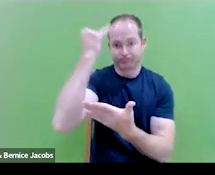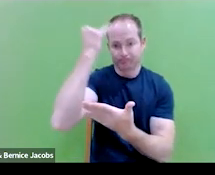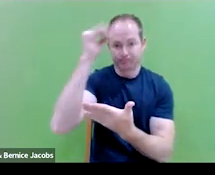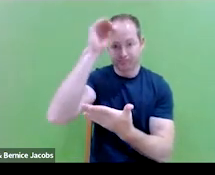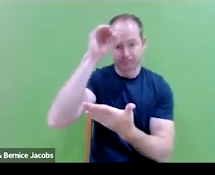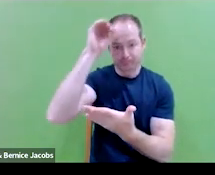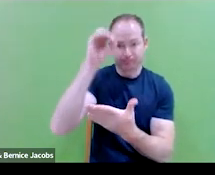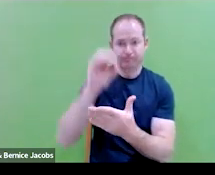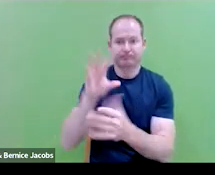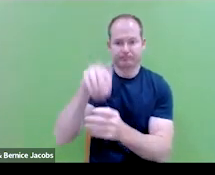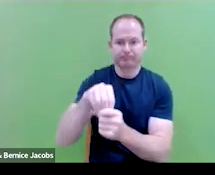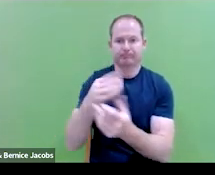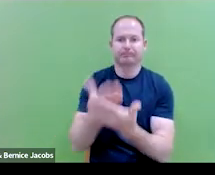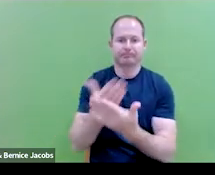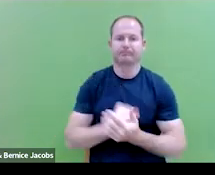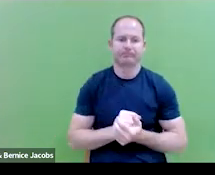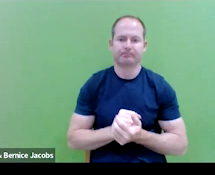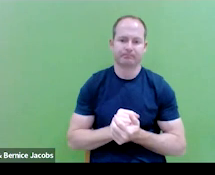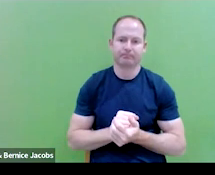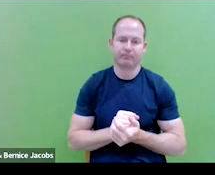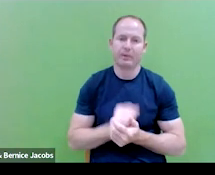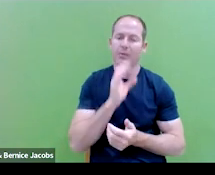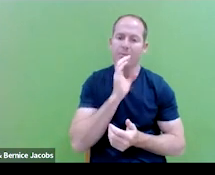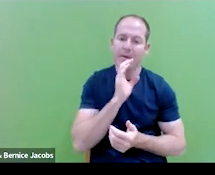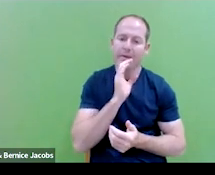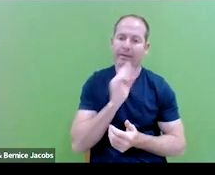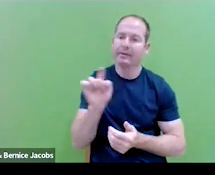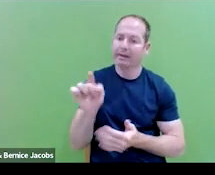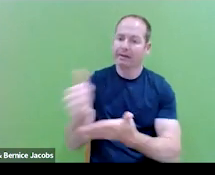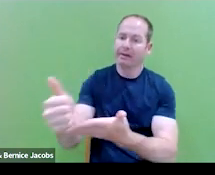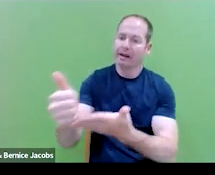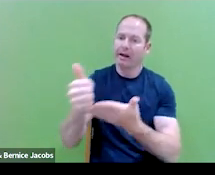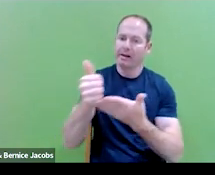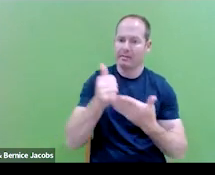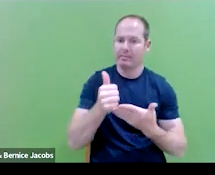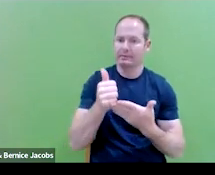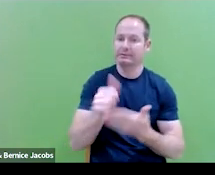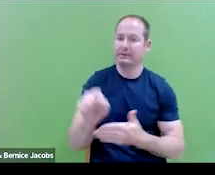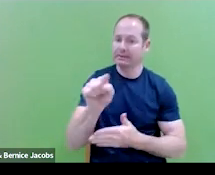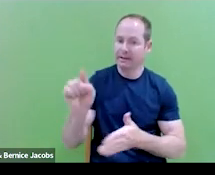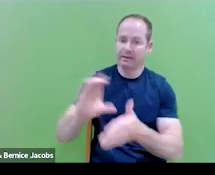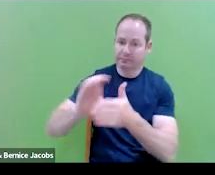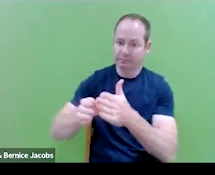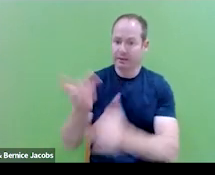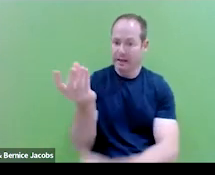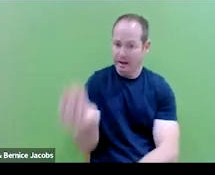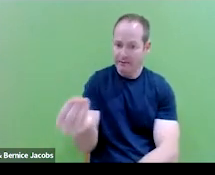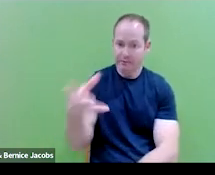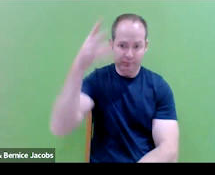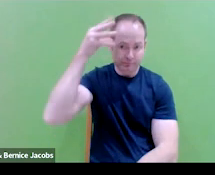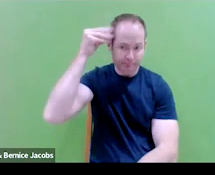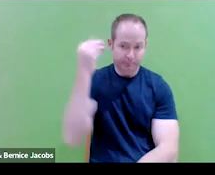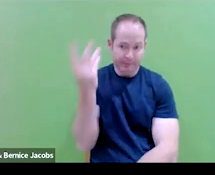access to groups of people who have experience in specific disabilities. So I can never